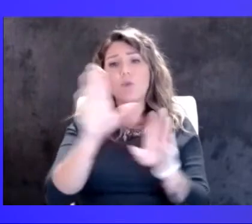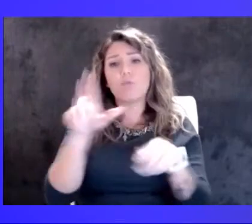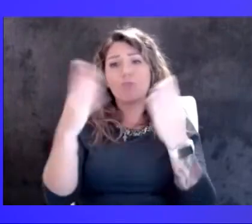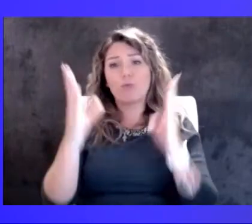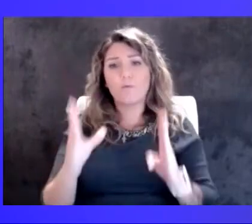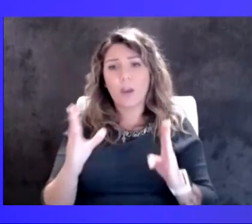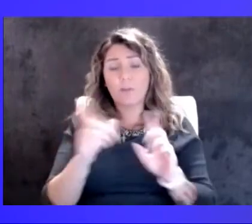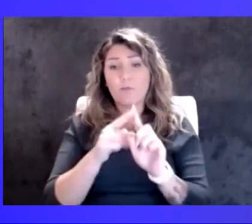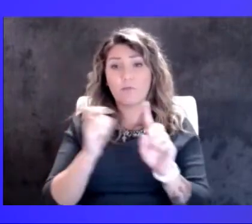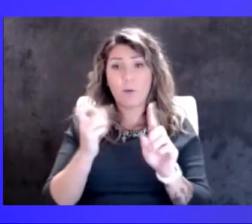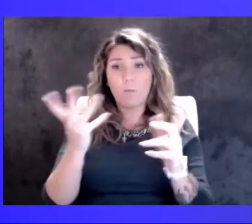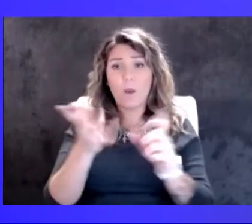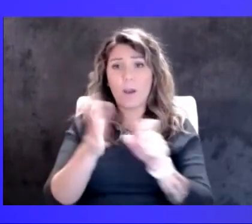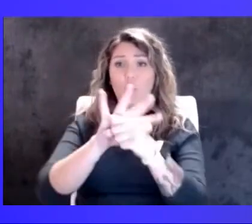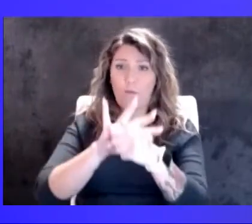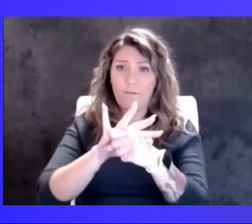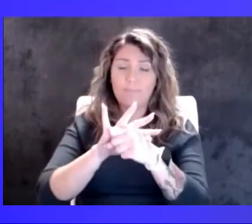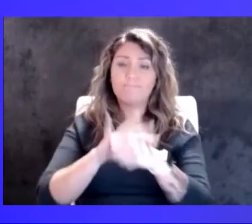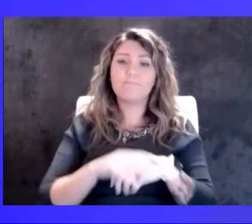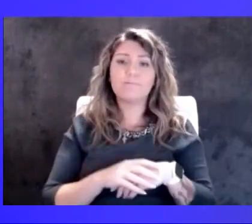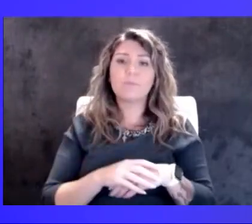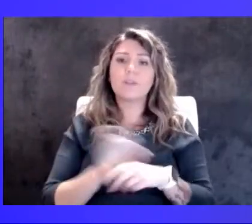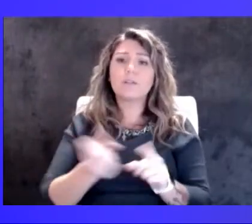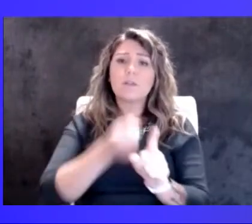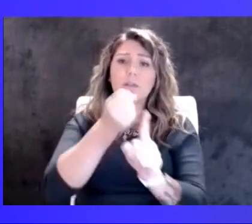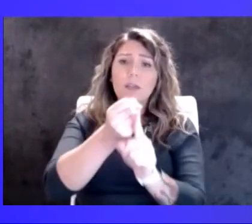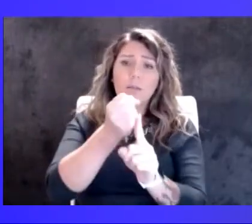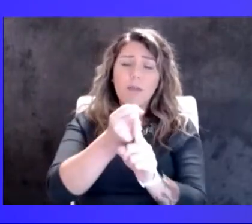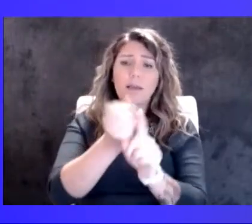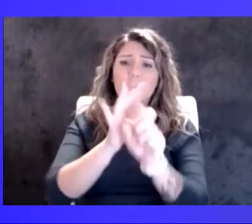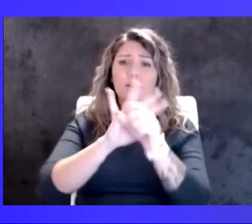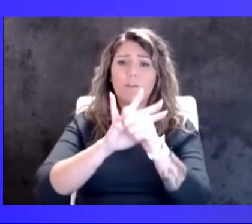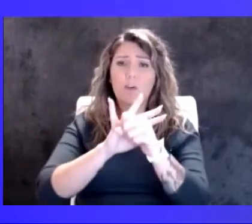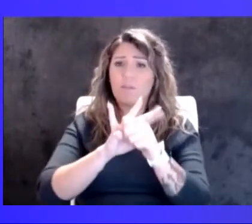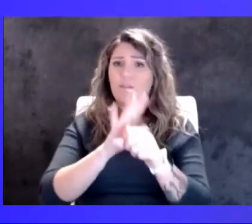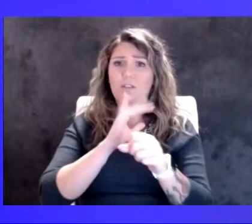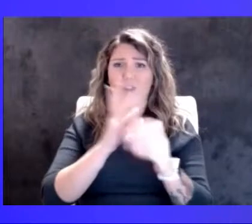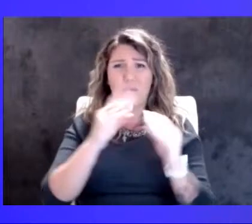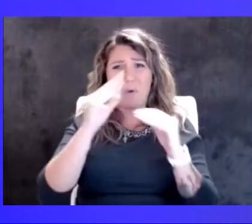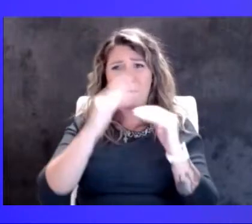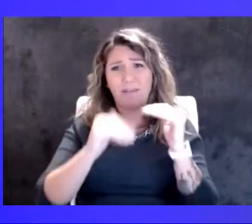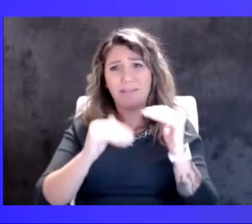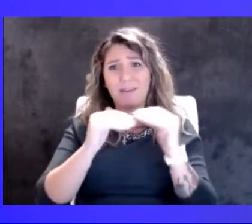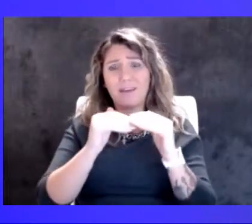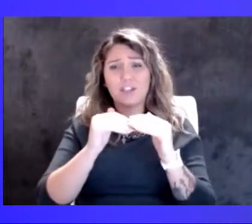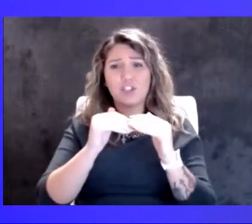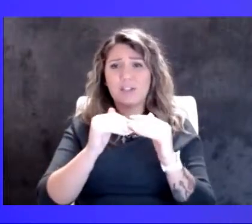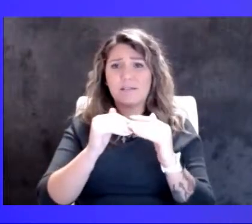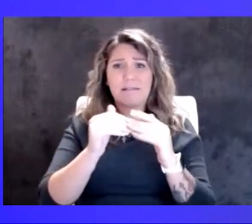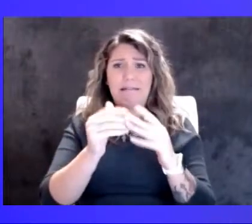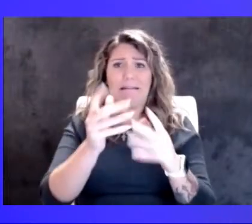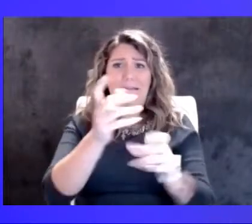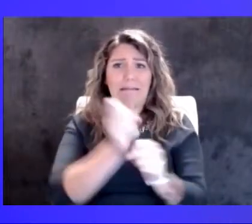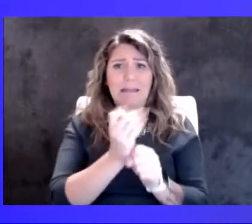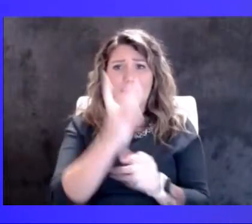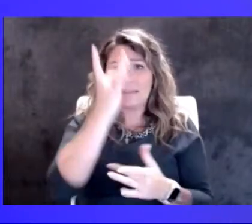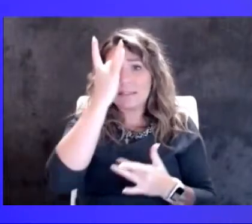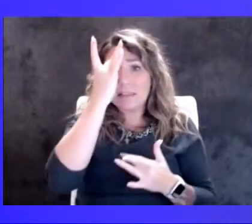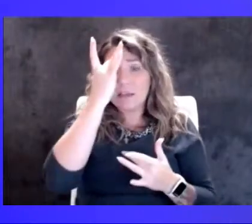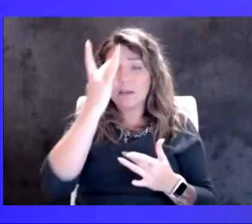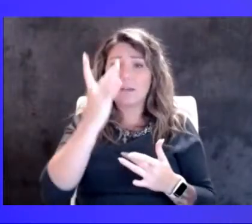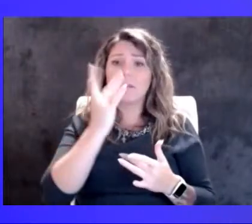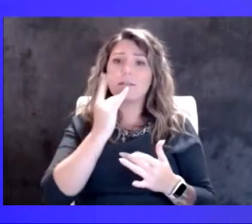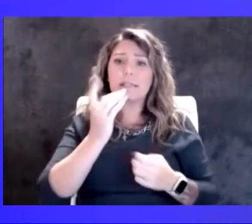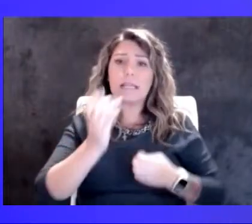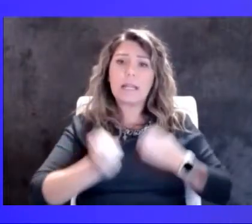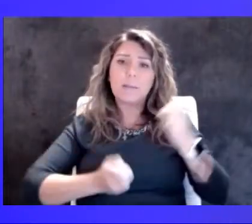from COVID. And so the impacts of COVID on kids are beyond just that of getting infected. It's having an emotional